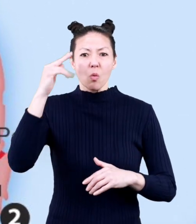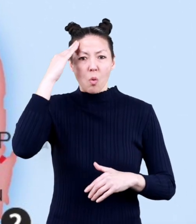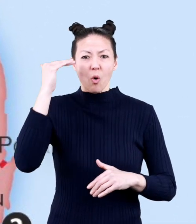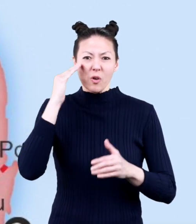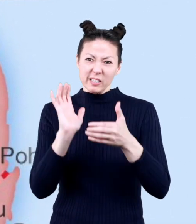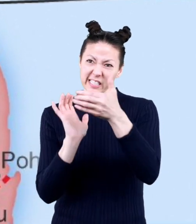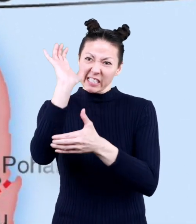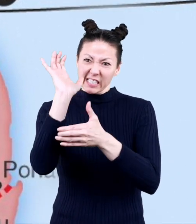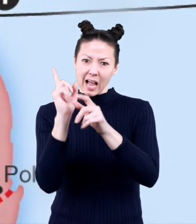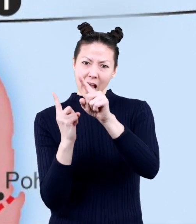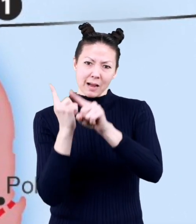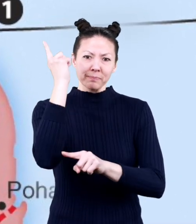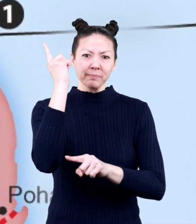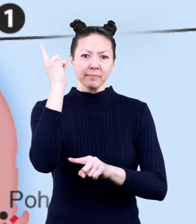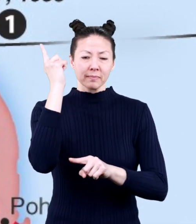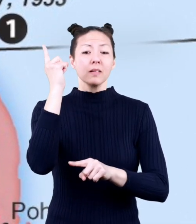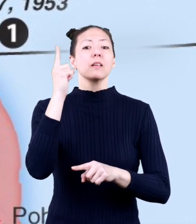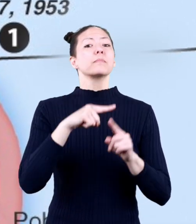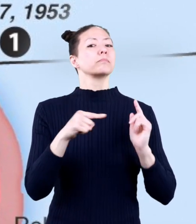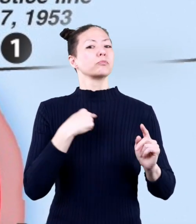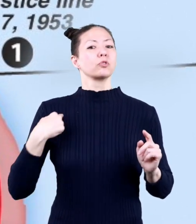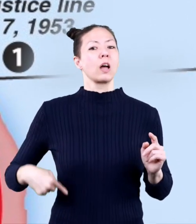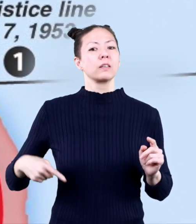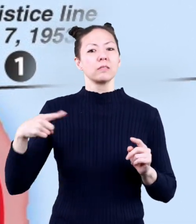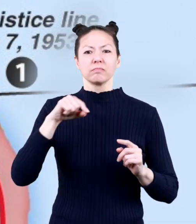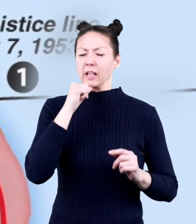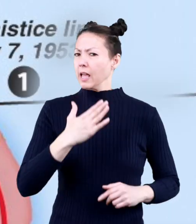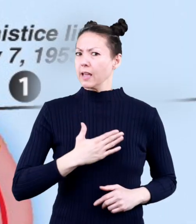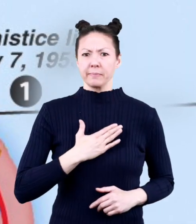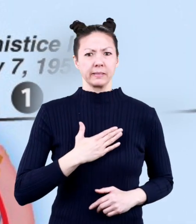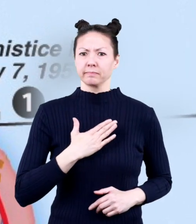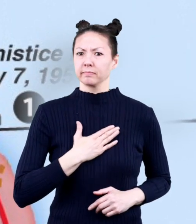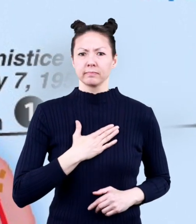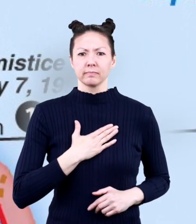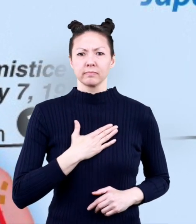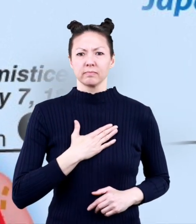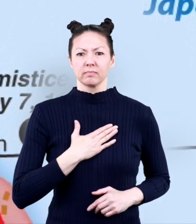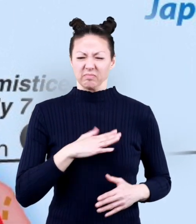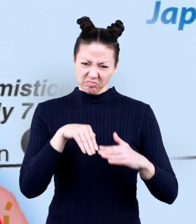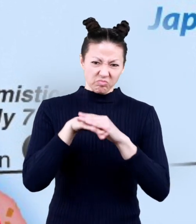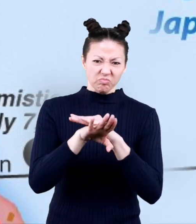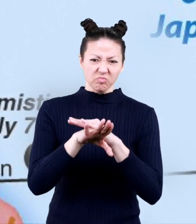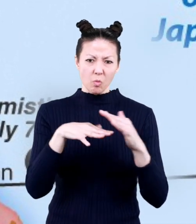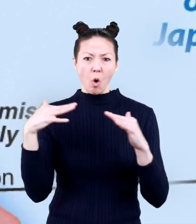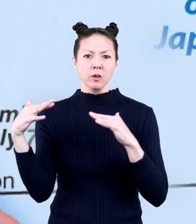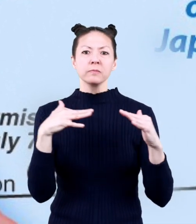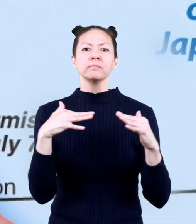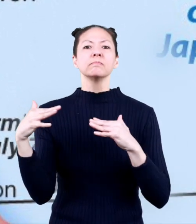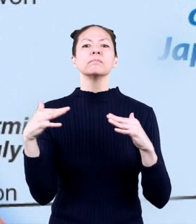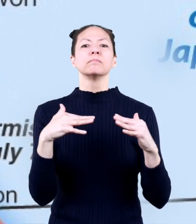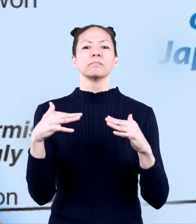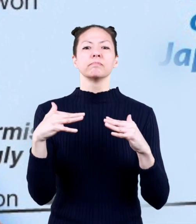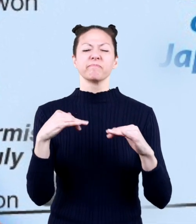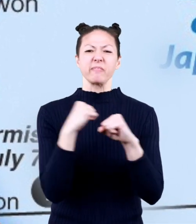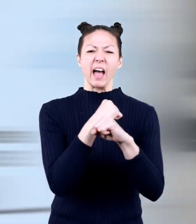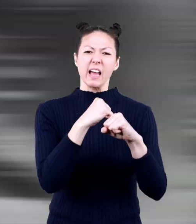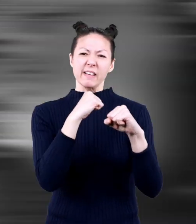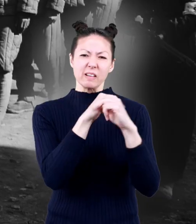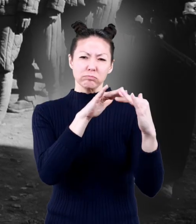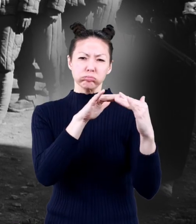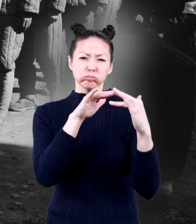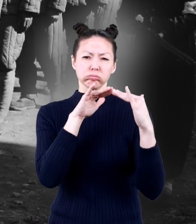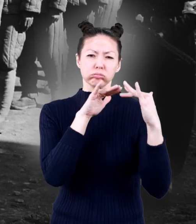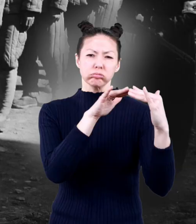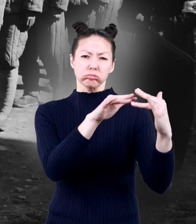the North further towards the northern border, but the Chinese were not happy about this, so they entered the war as well.